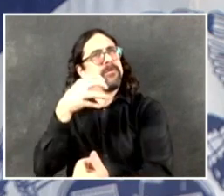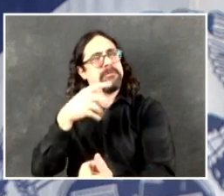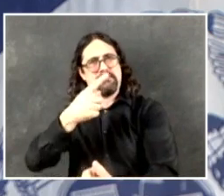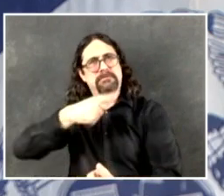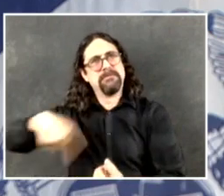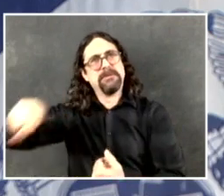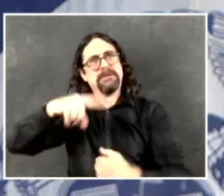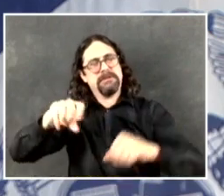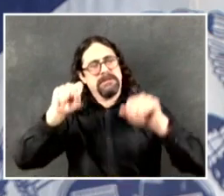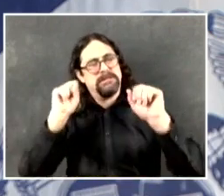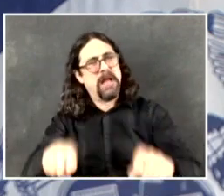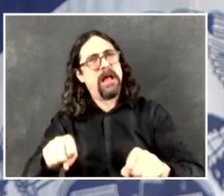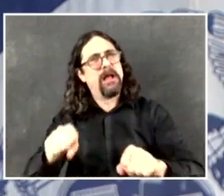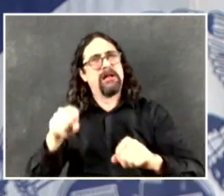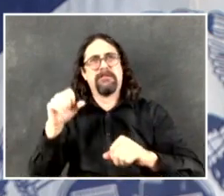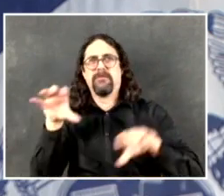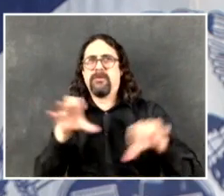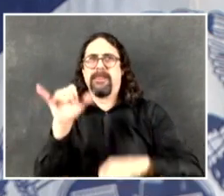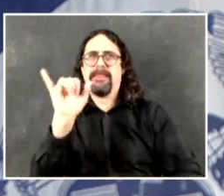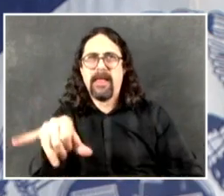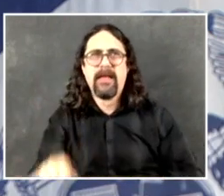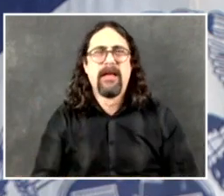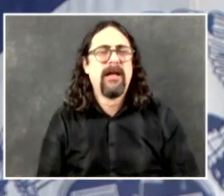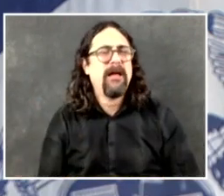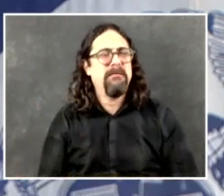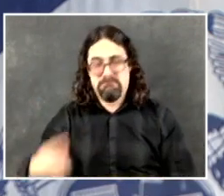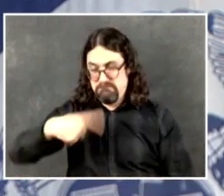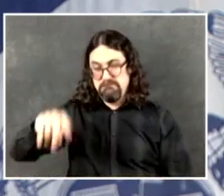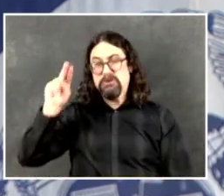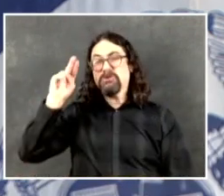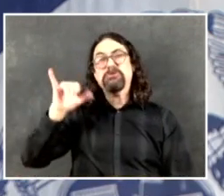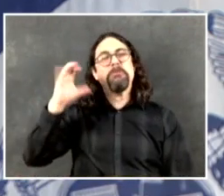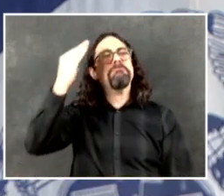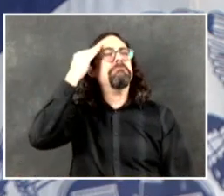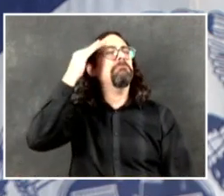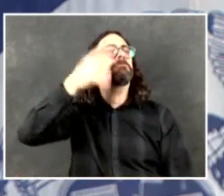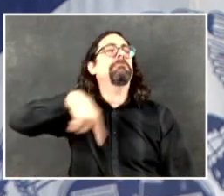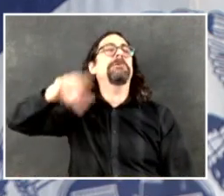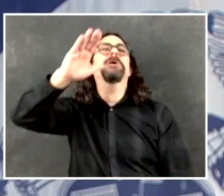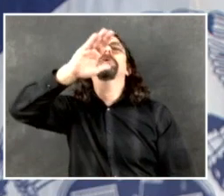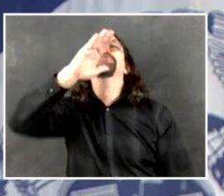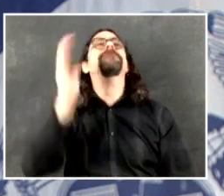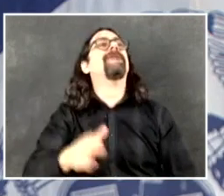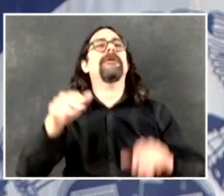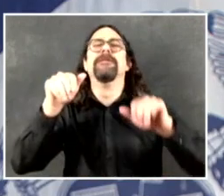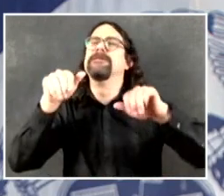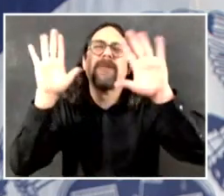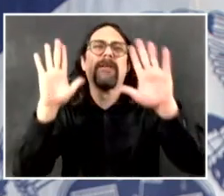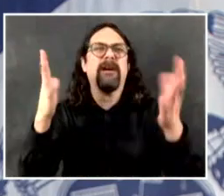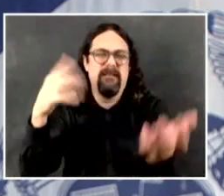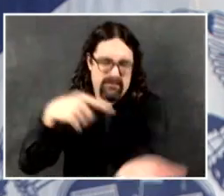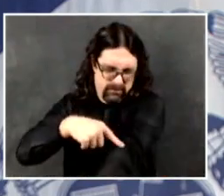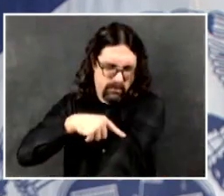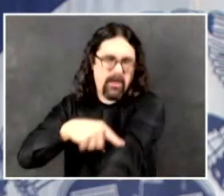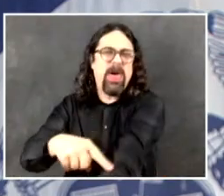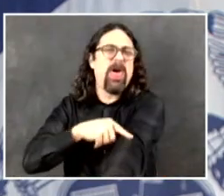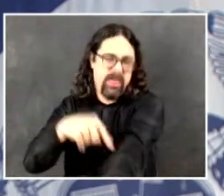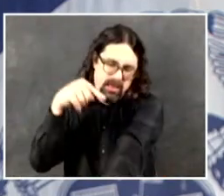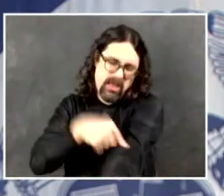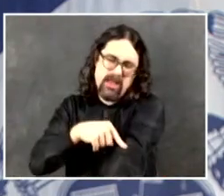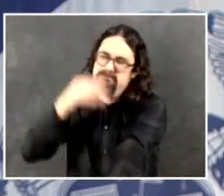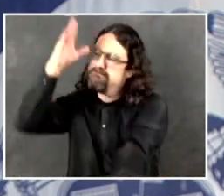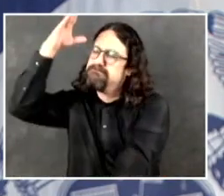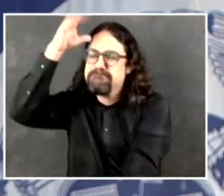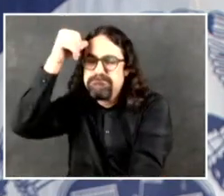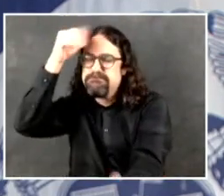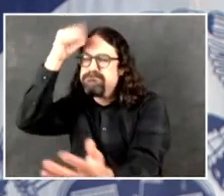up. And we find a way to create. And a lot of times, a lot of people out there listening, if I said more than once in your life,